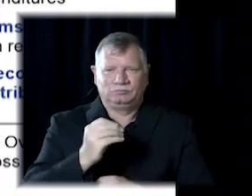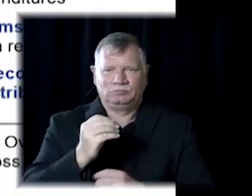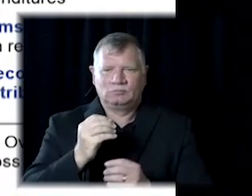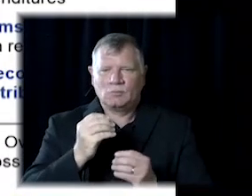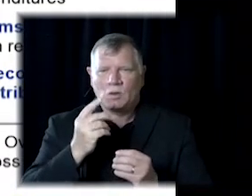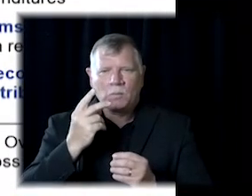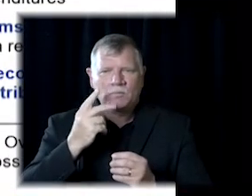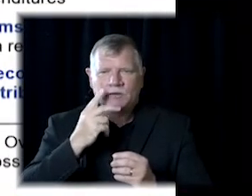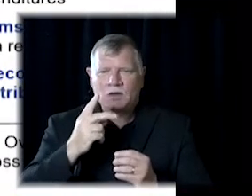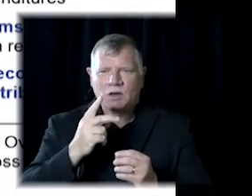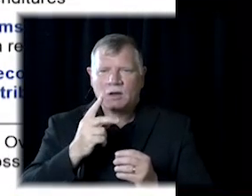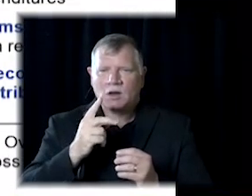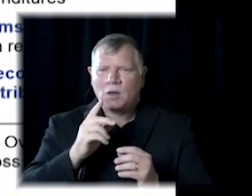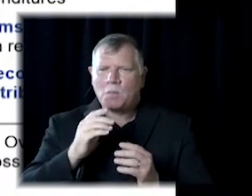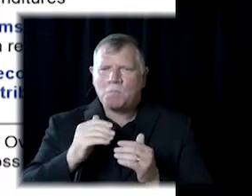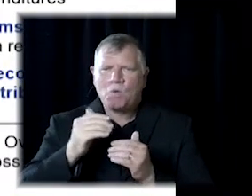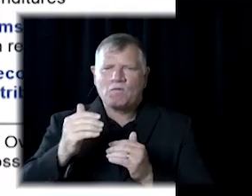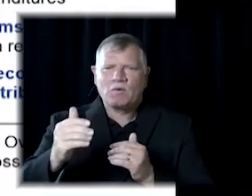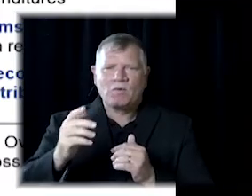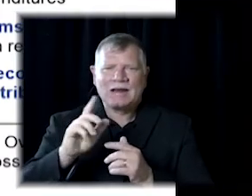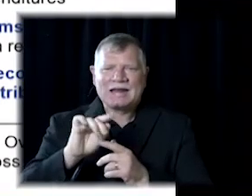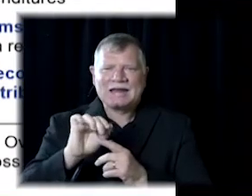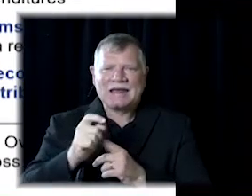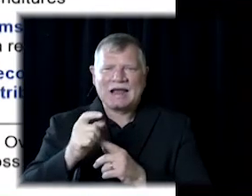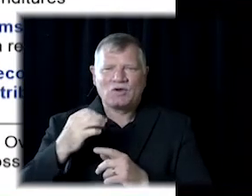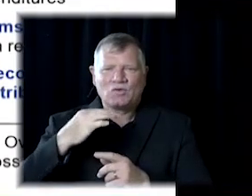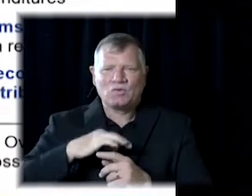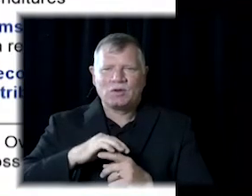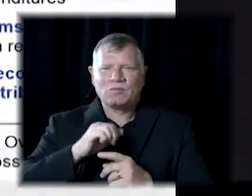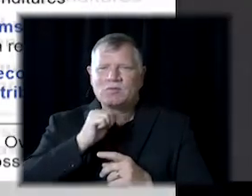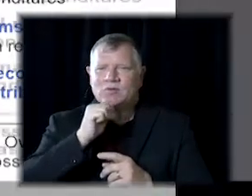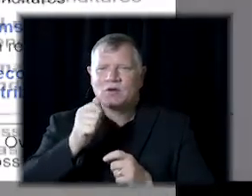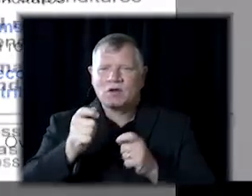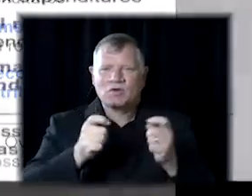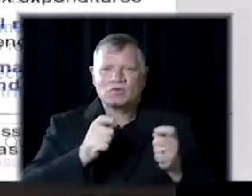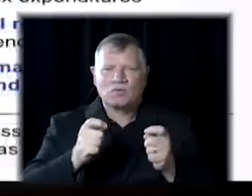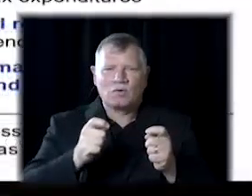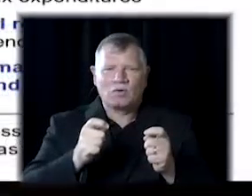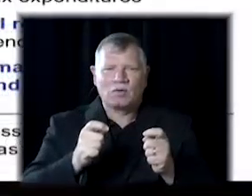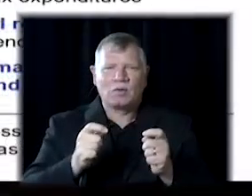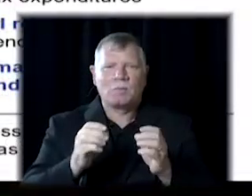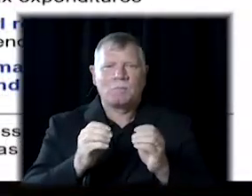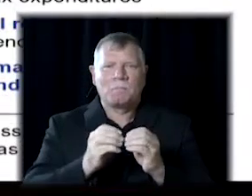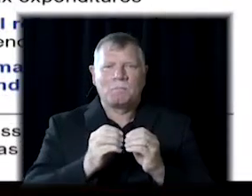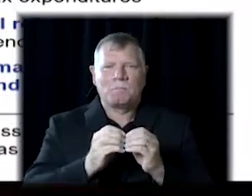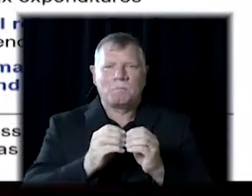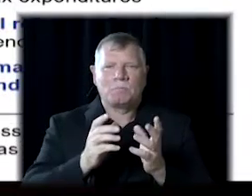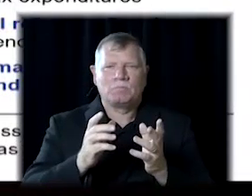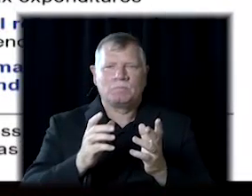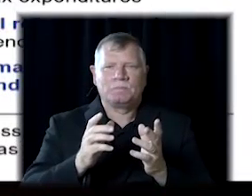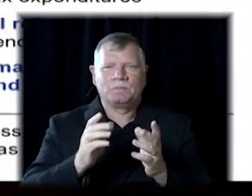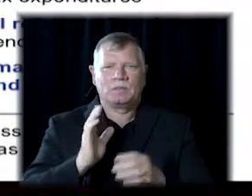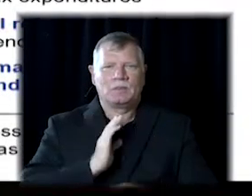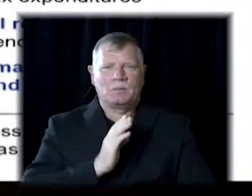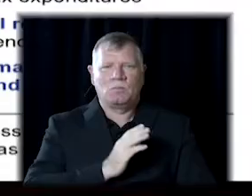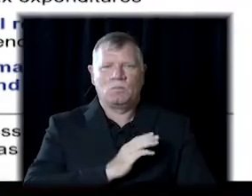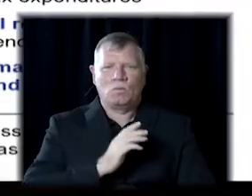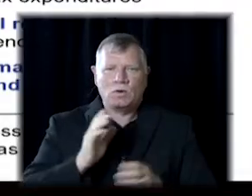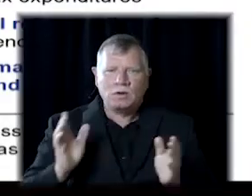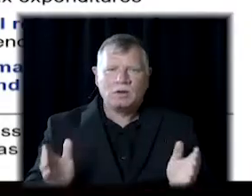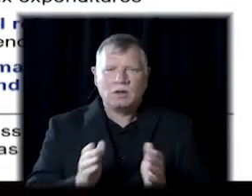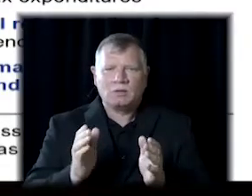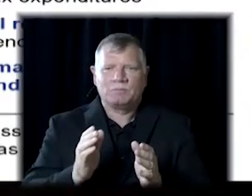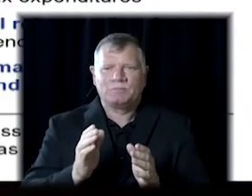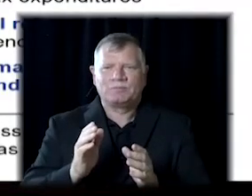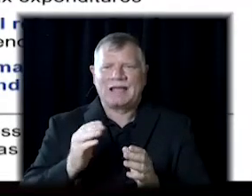moving forward, given the risk that tax credits could be uncontrolled. Moreover, the Board is explicitly urging the government to